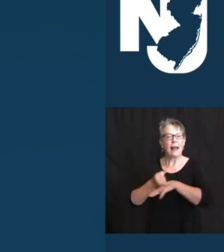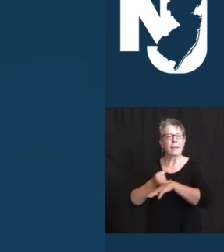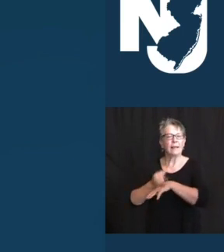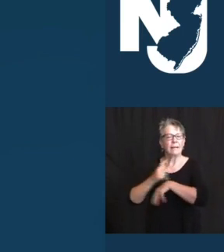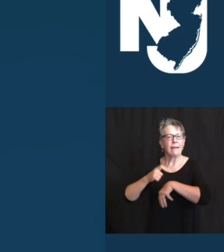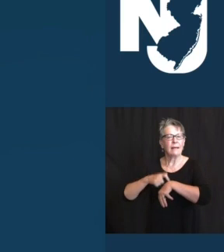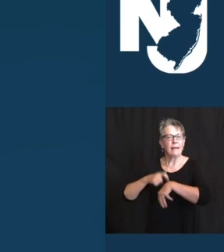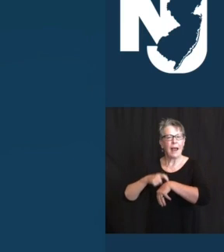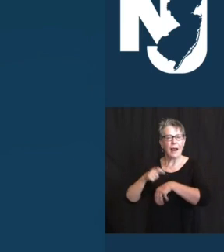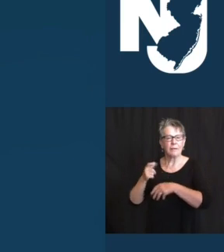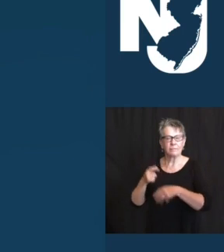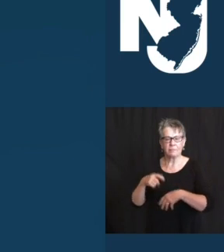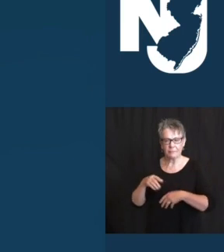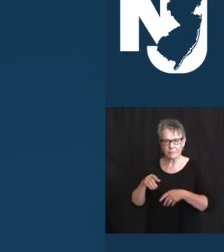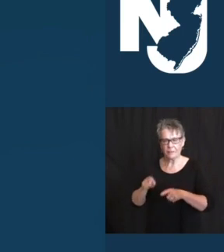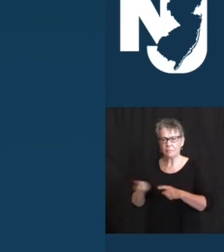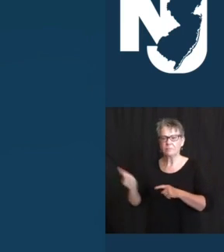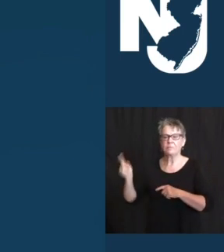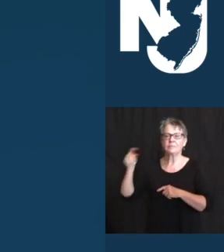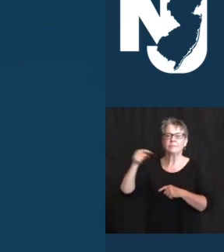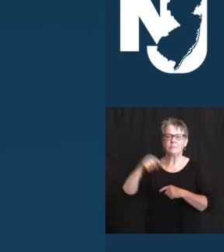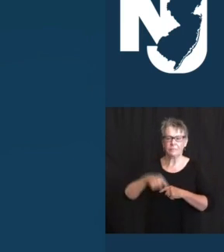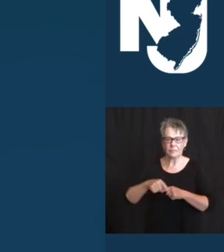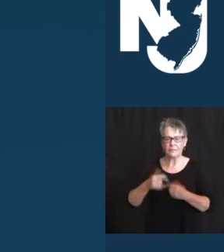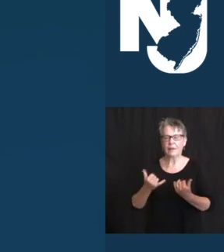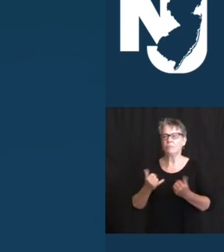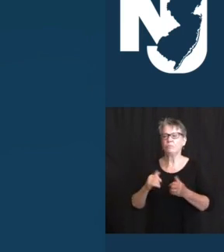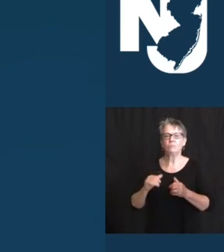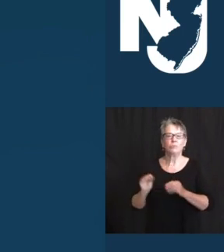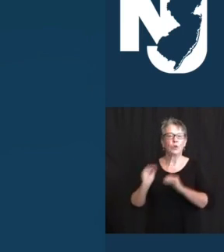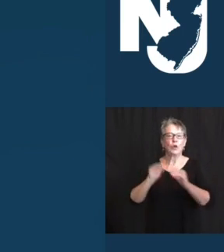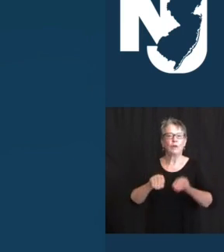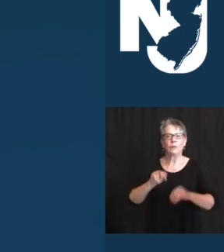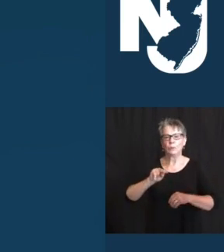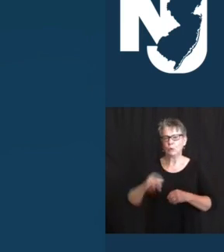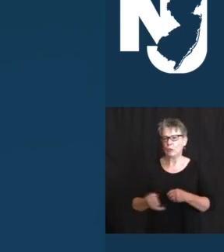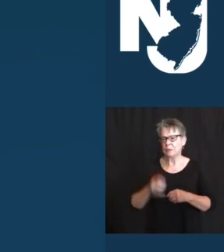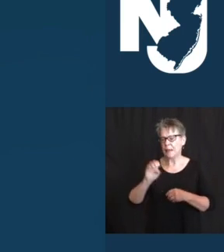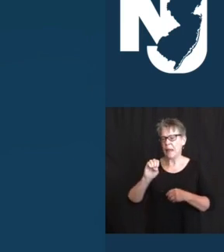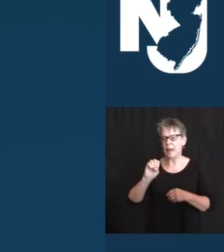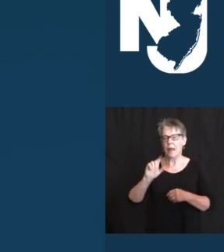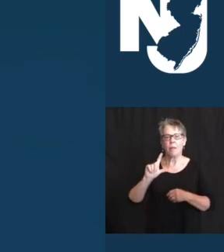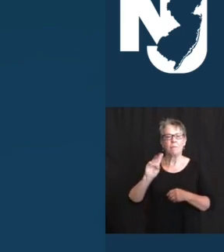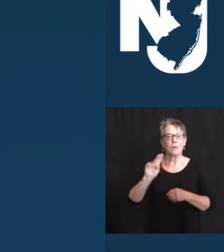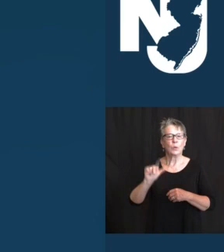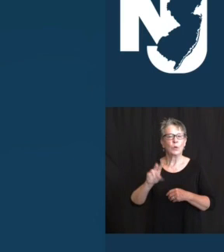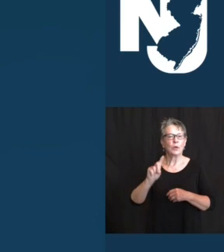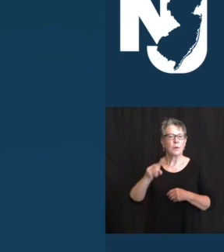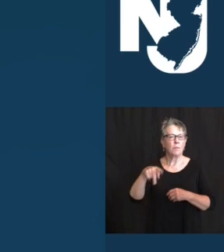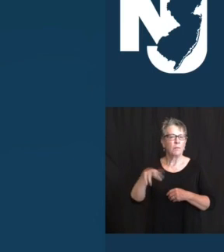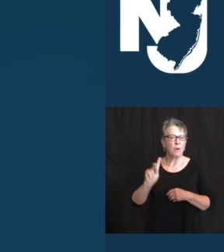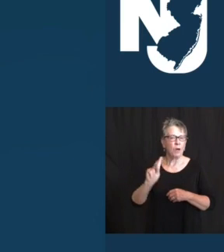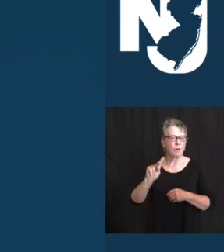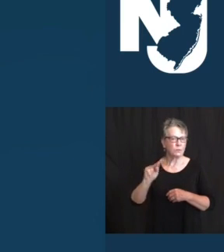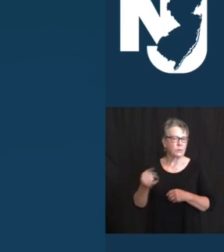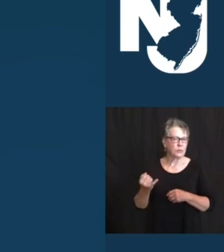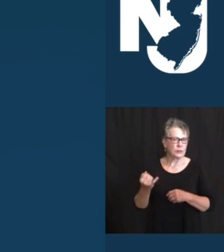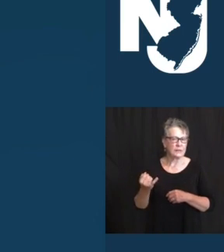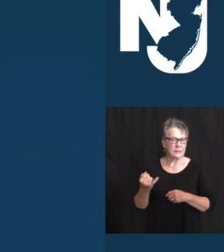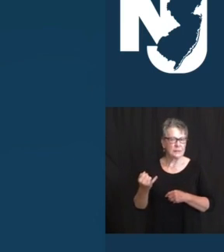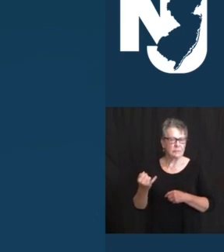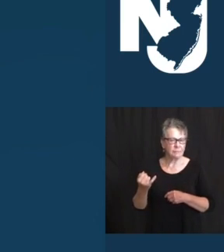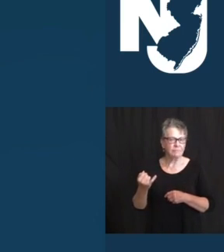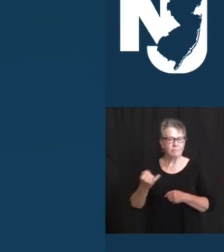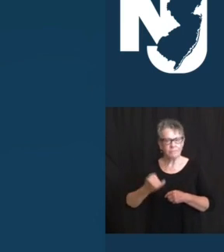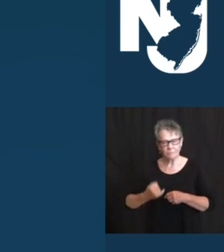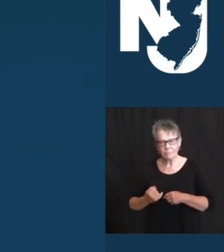was a 1974 graduate of Rutgers University, but he knew he had a passion for helping people and answered his calling in medicine,